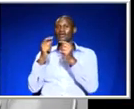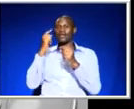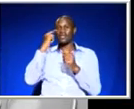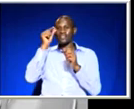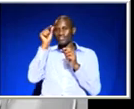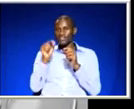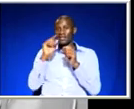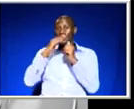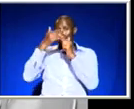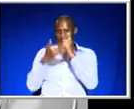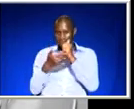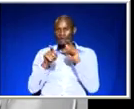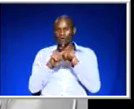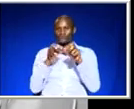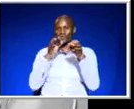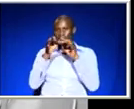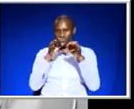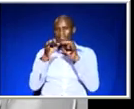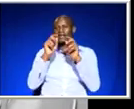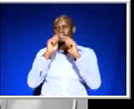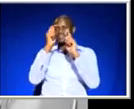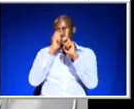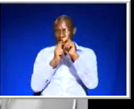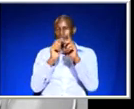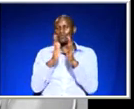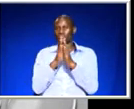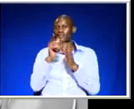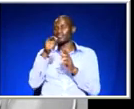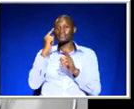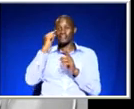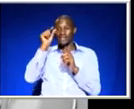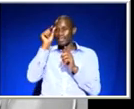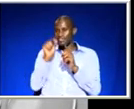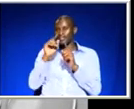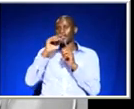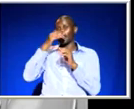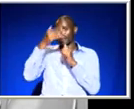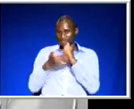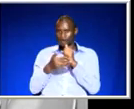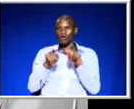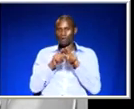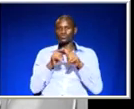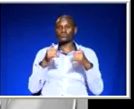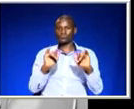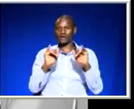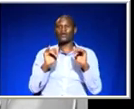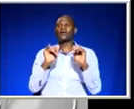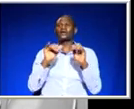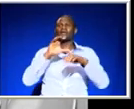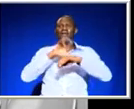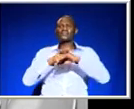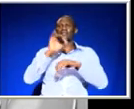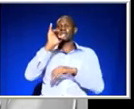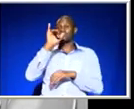then we would go on to define terms associated with thin lenses, and then lastly we will try and locate